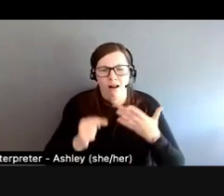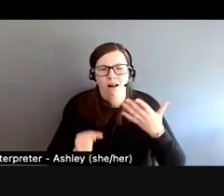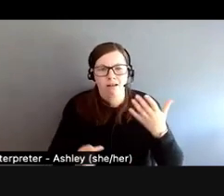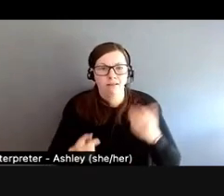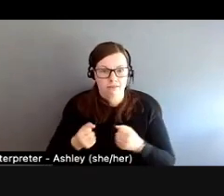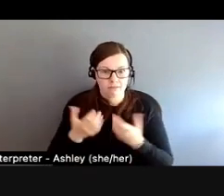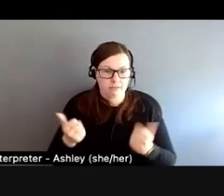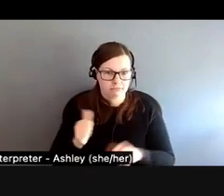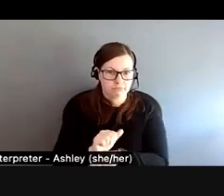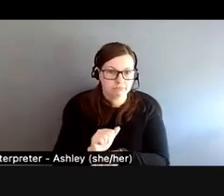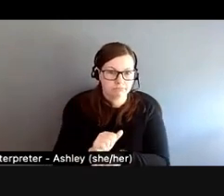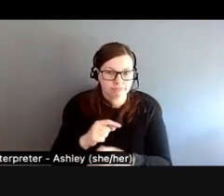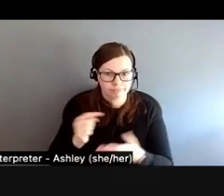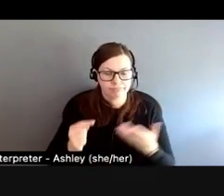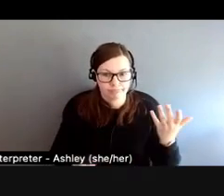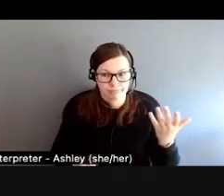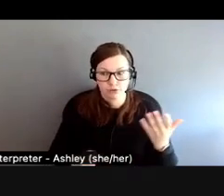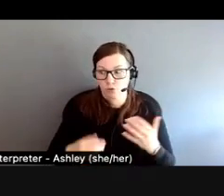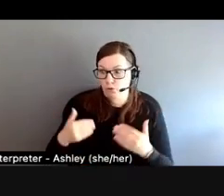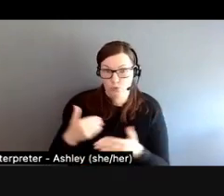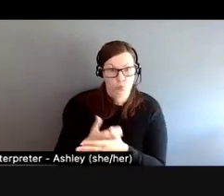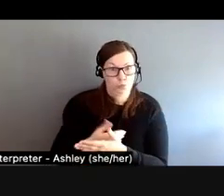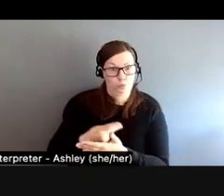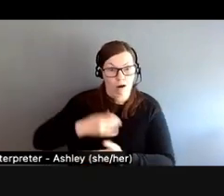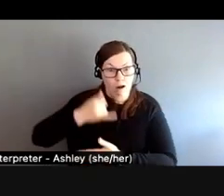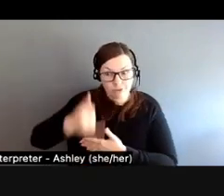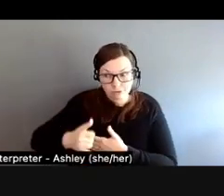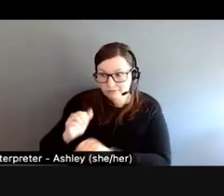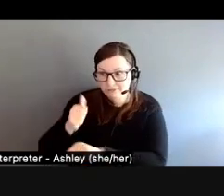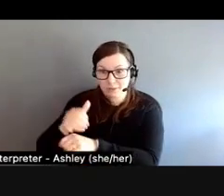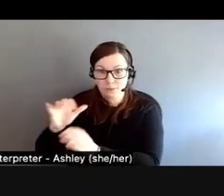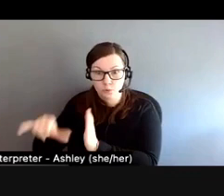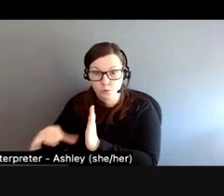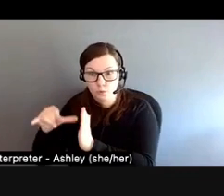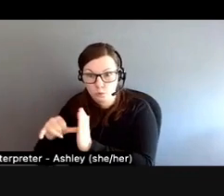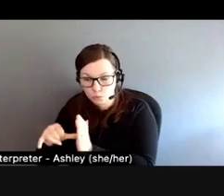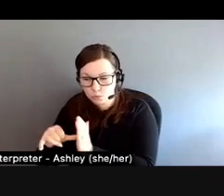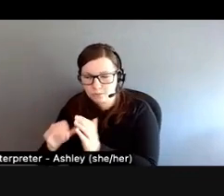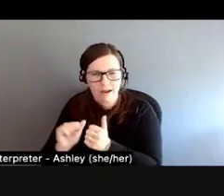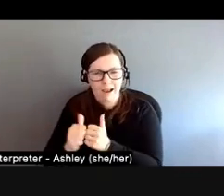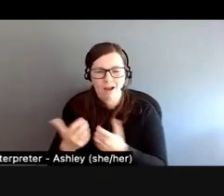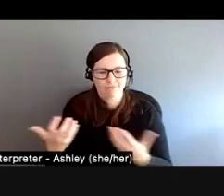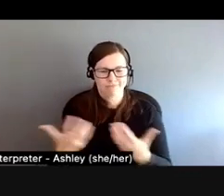starting this new project and fit this new project within our